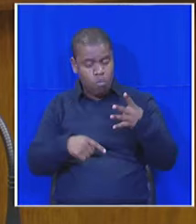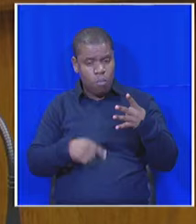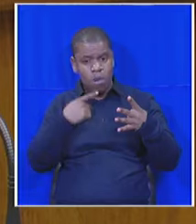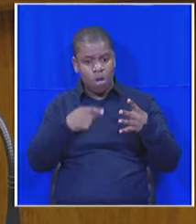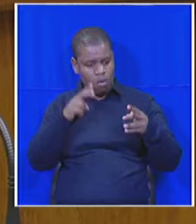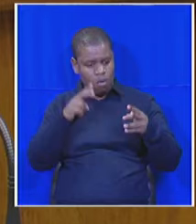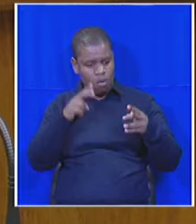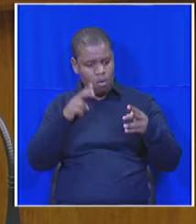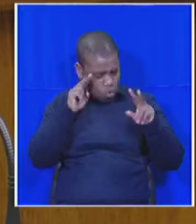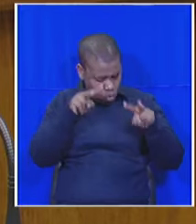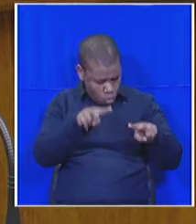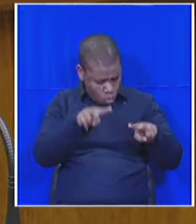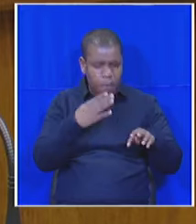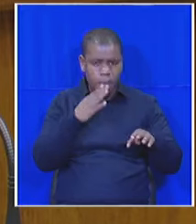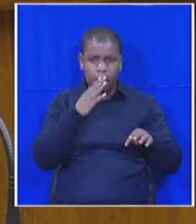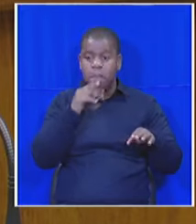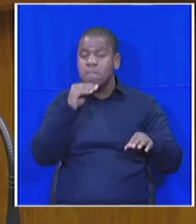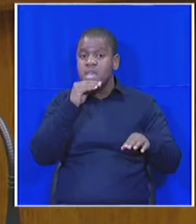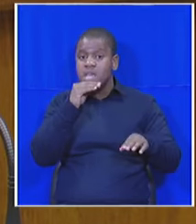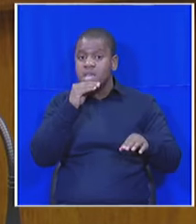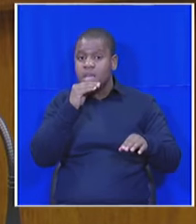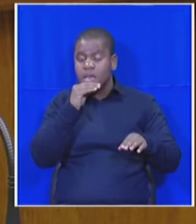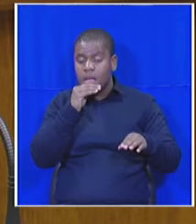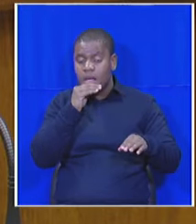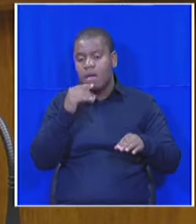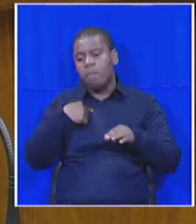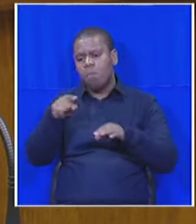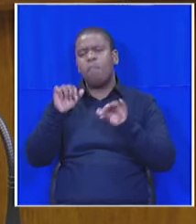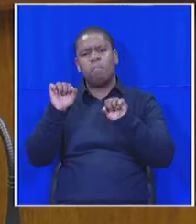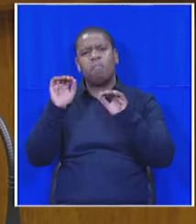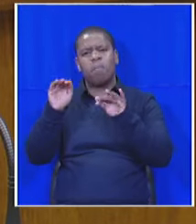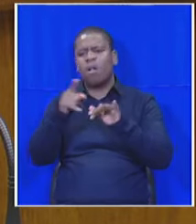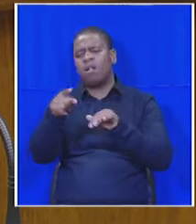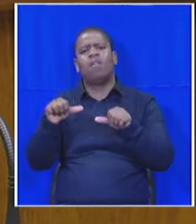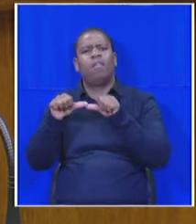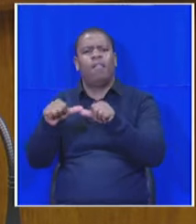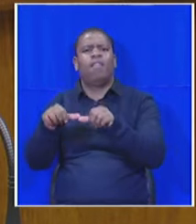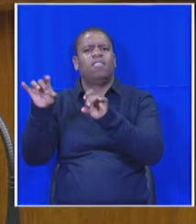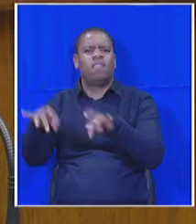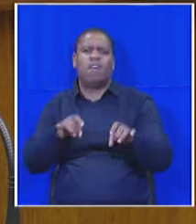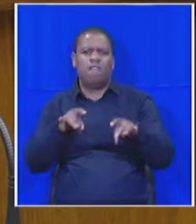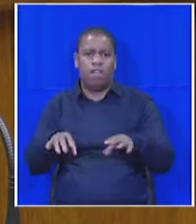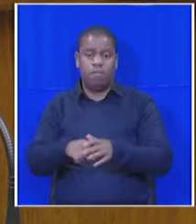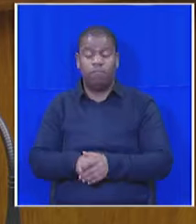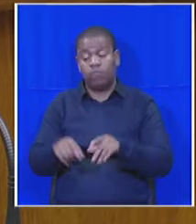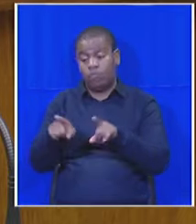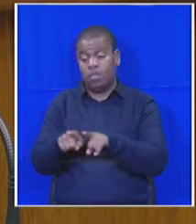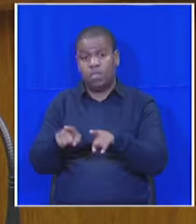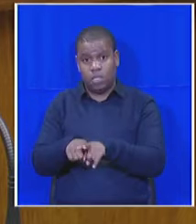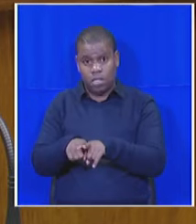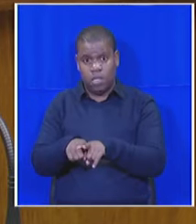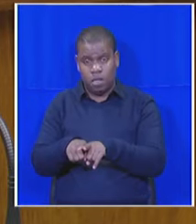Chairperson. Honourable Chairperson, the conditions under which our people live, the kind of housing units that were built